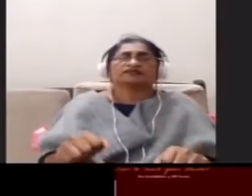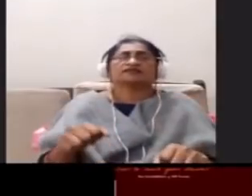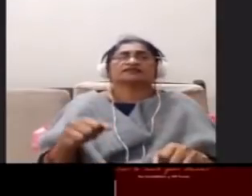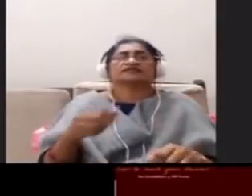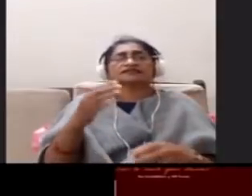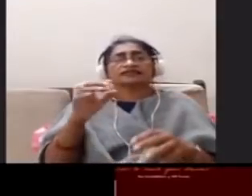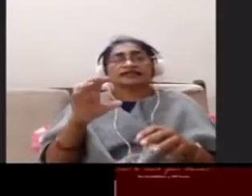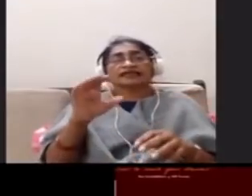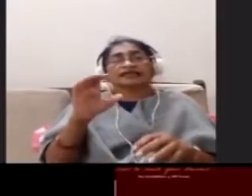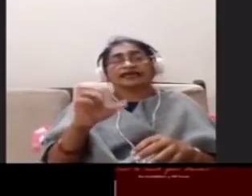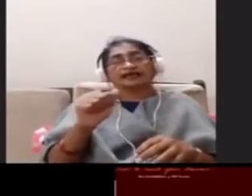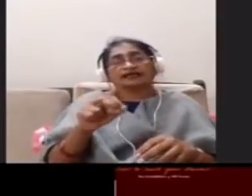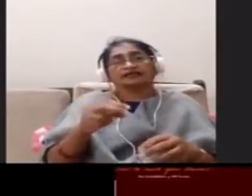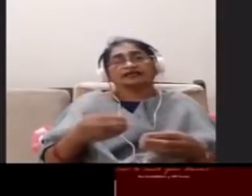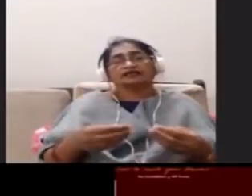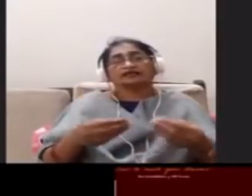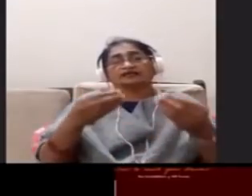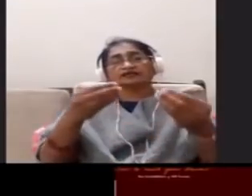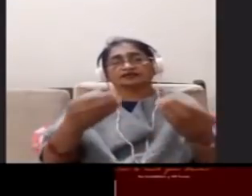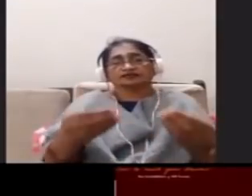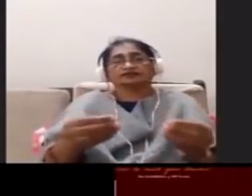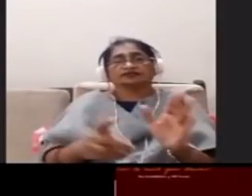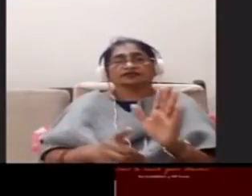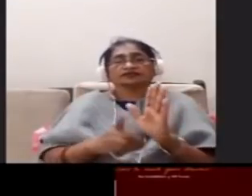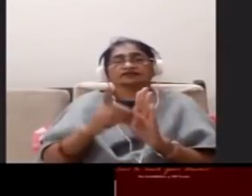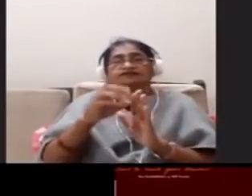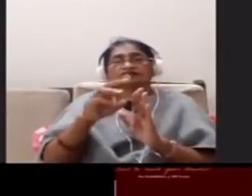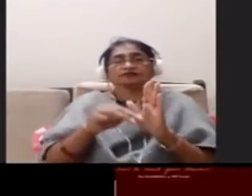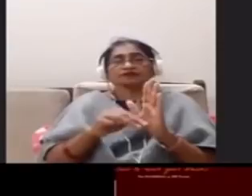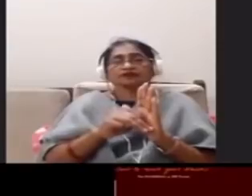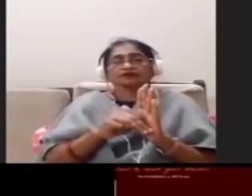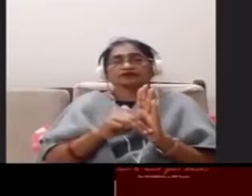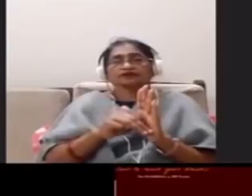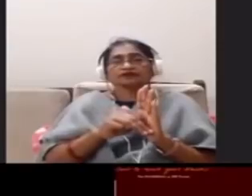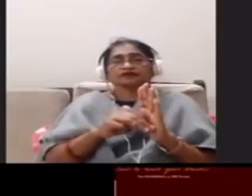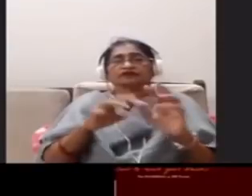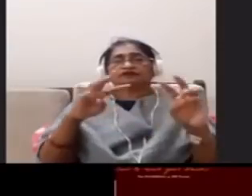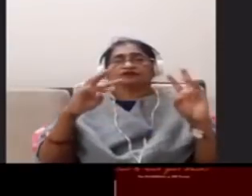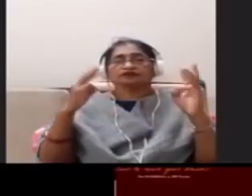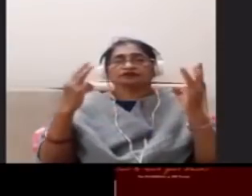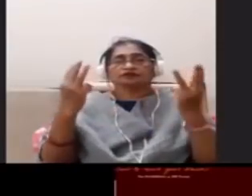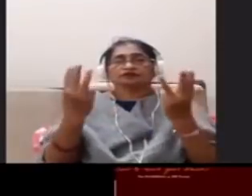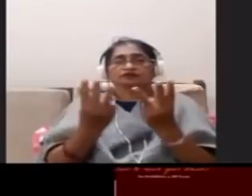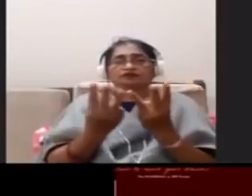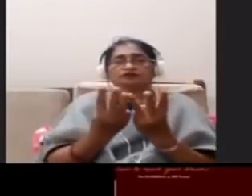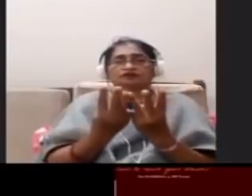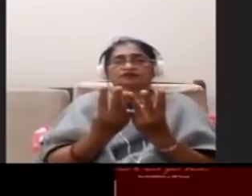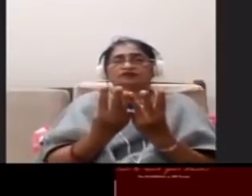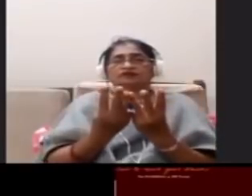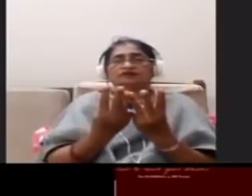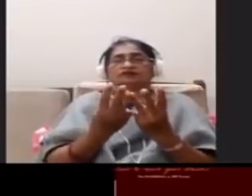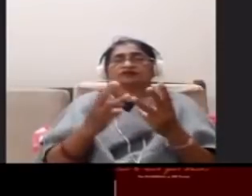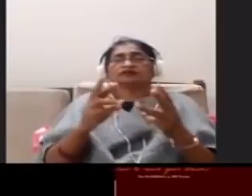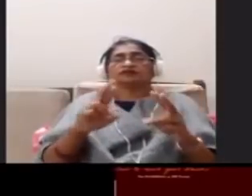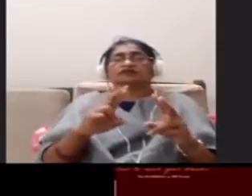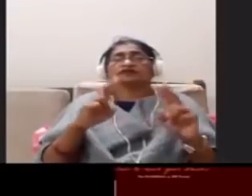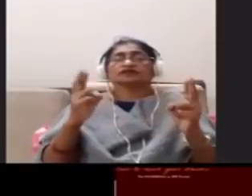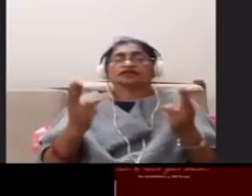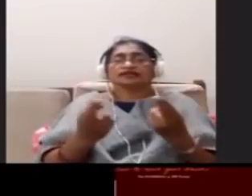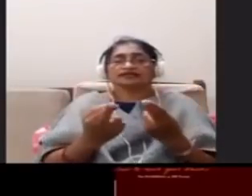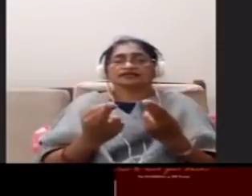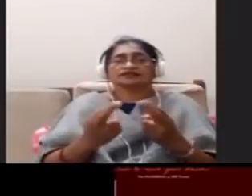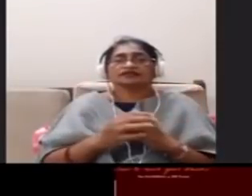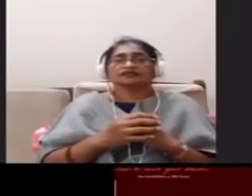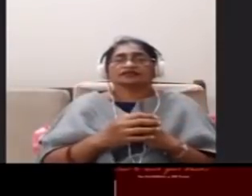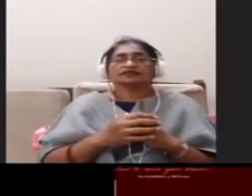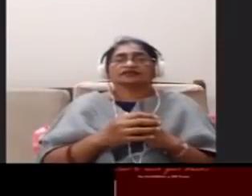seen to be contributors to the development of the world as we move to the fourth industrial revolution. So it calls